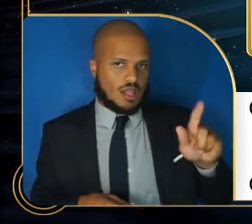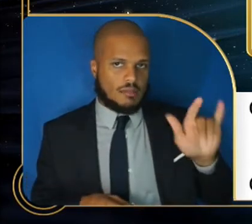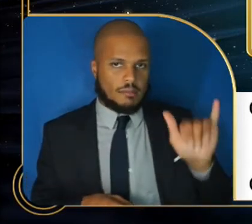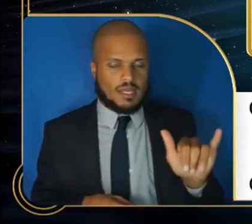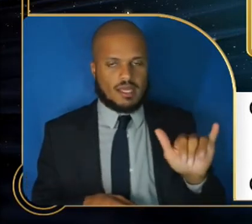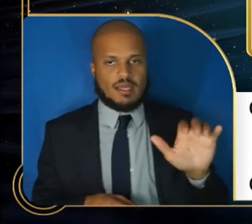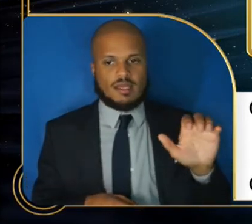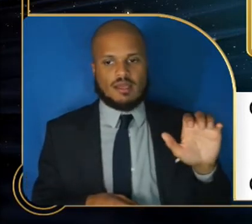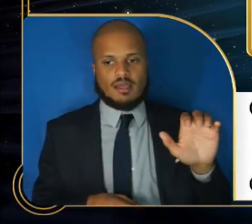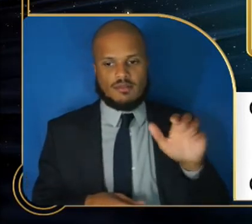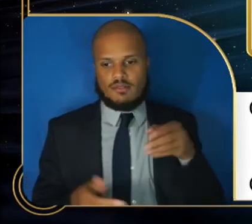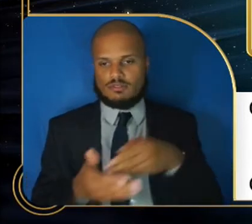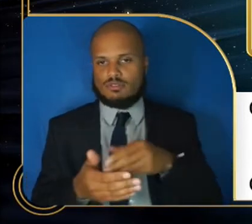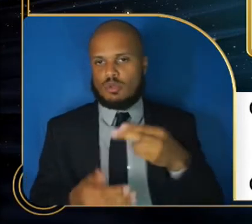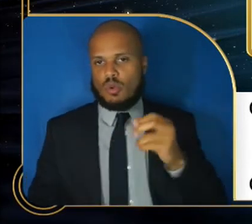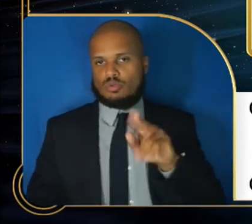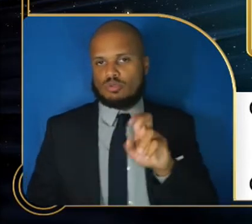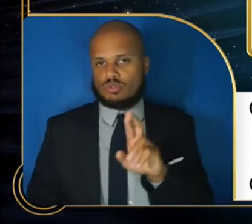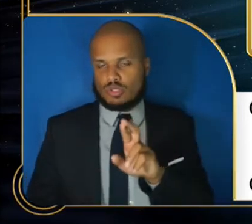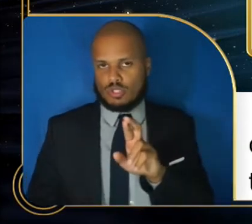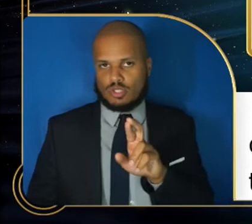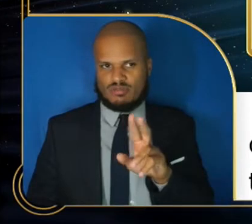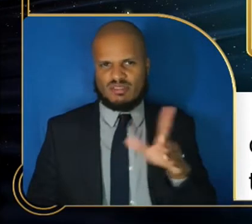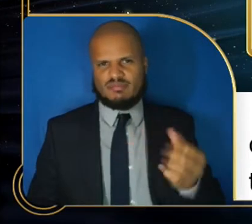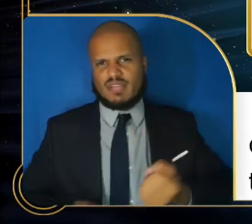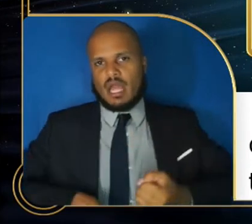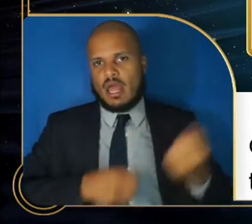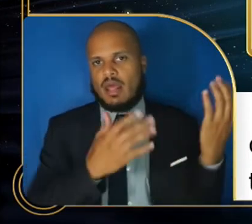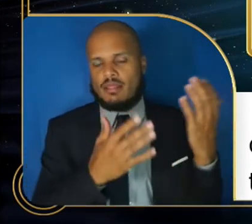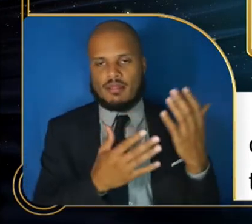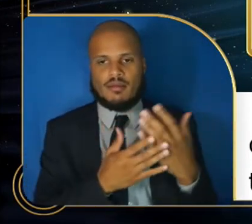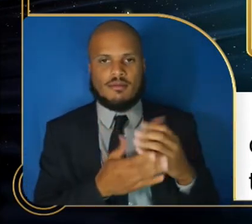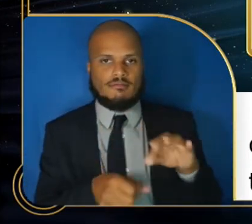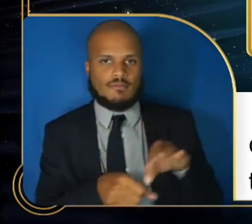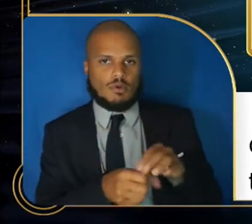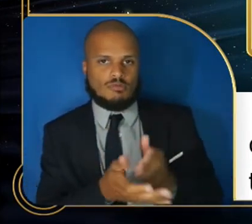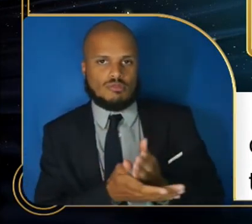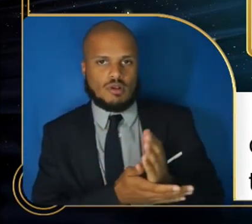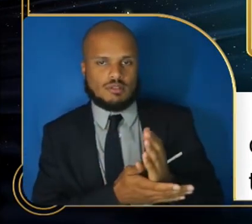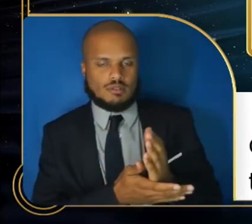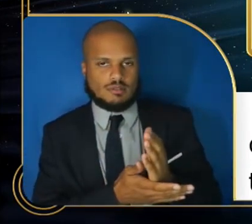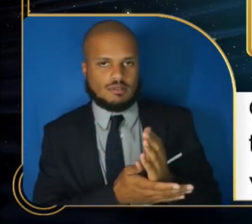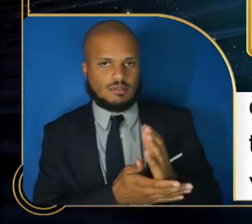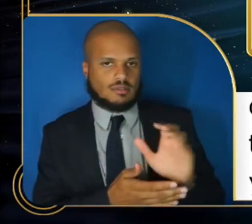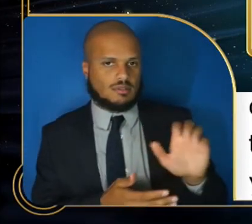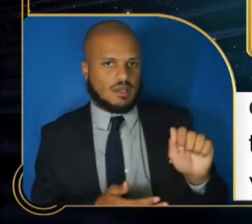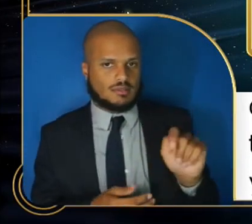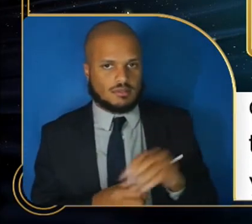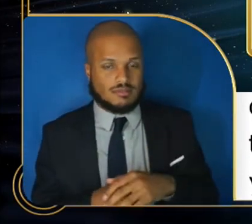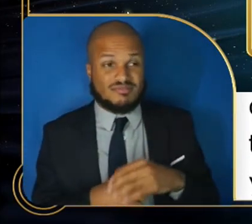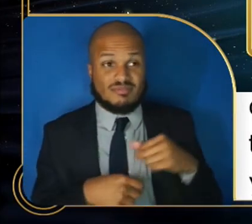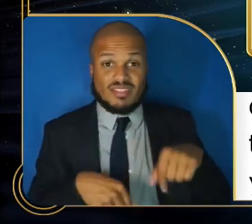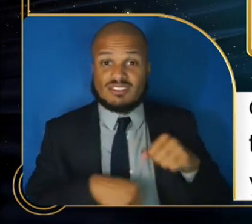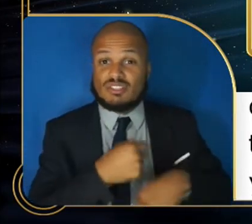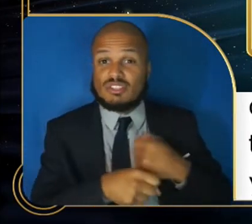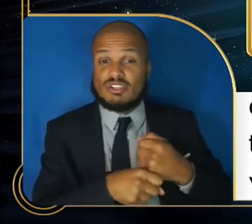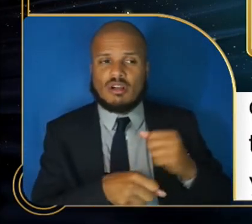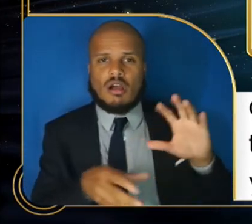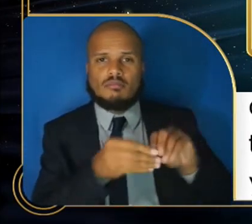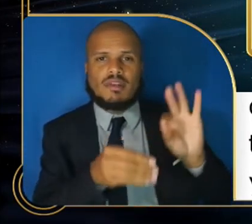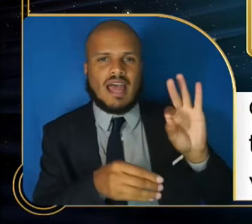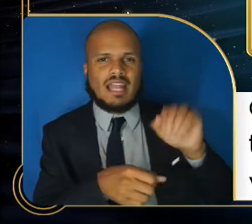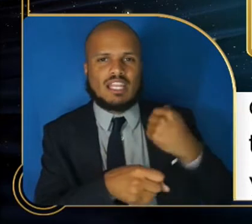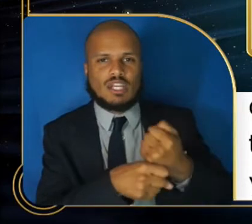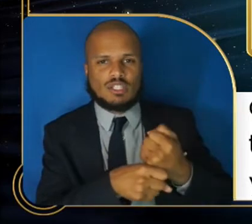heart of the Voting Rights Act in 2013. This year marks 9 years that our nation has